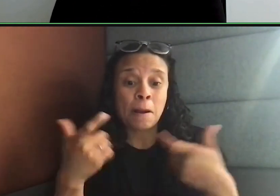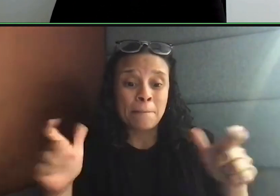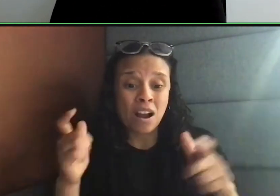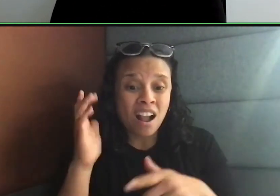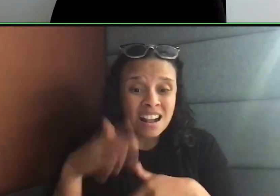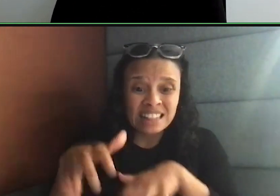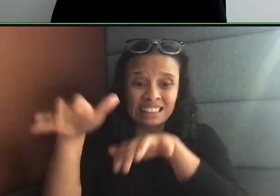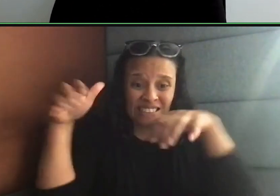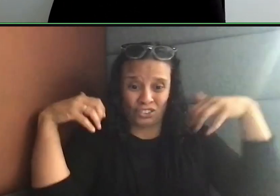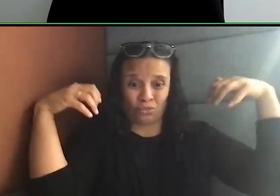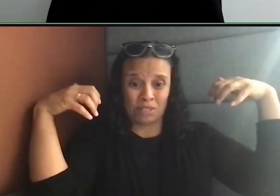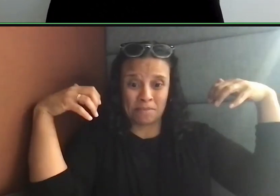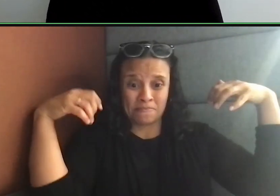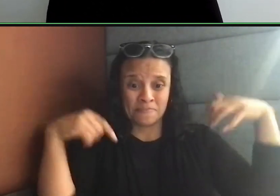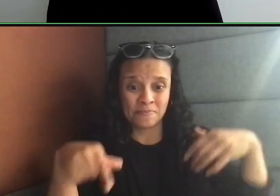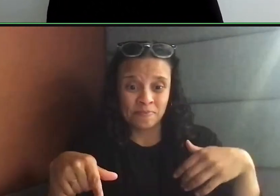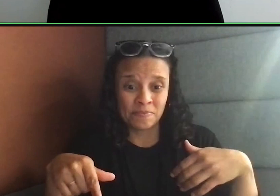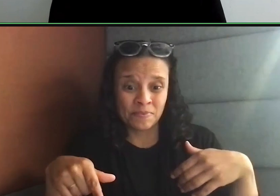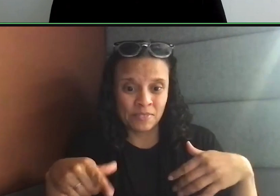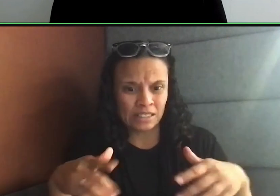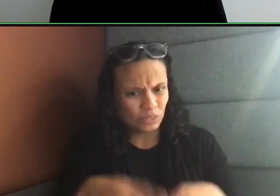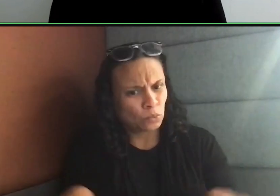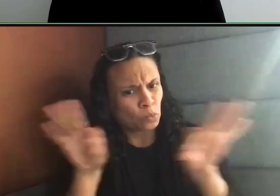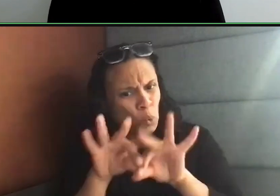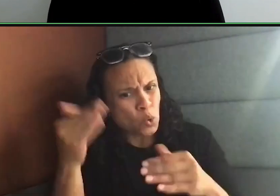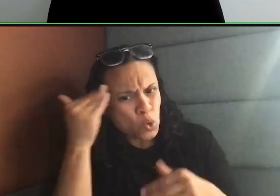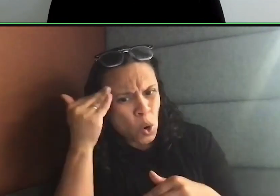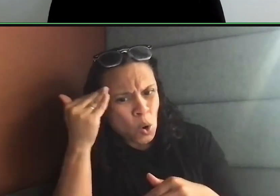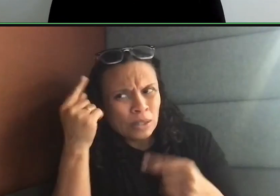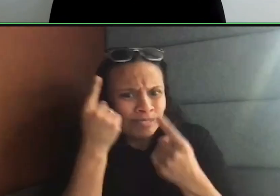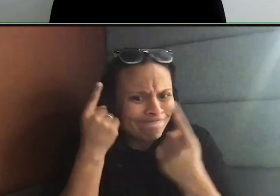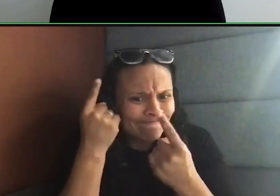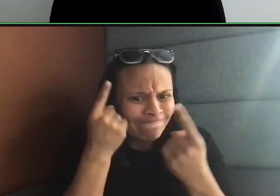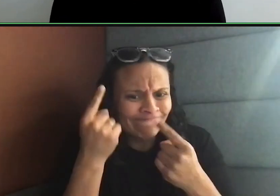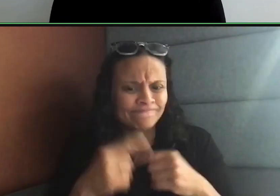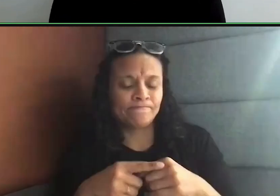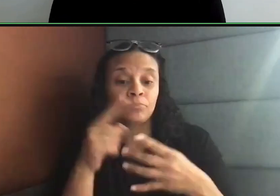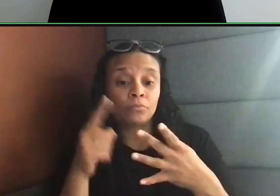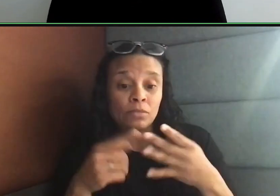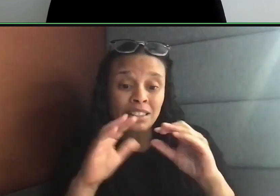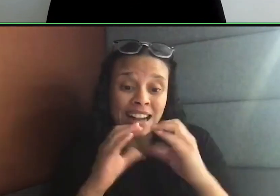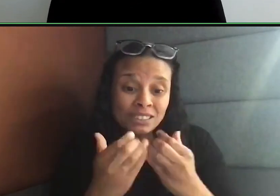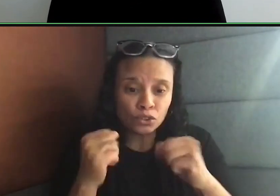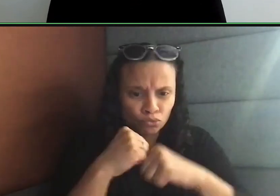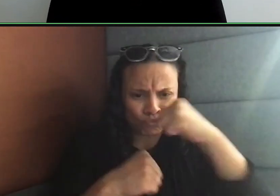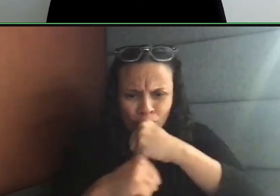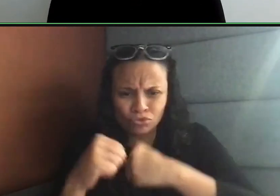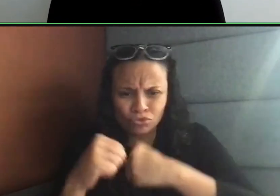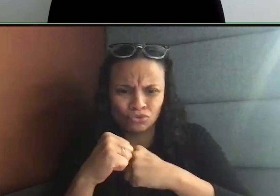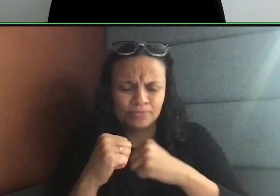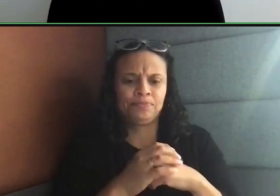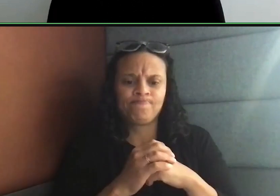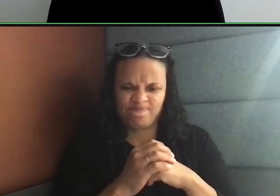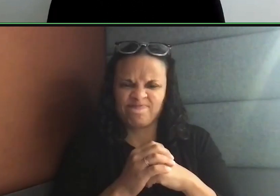to consider. The next one is the structure of the class. So is it a straight